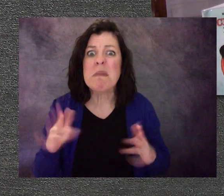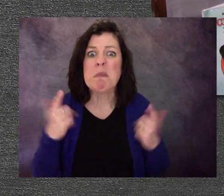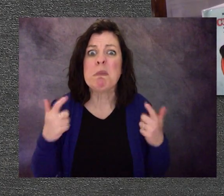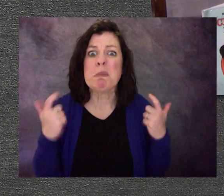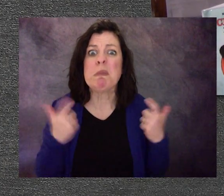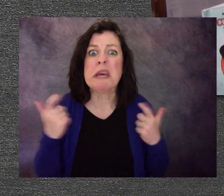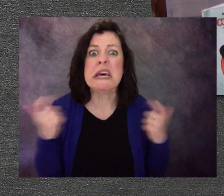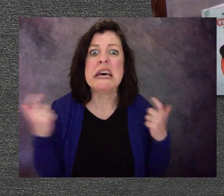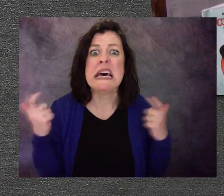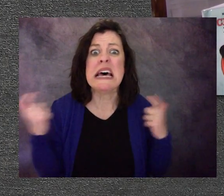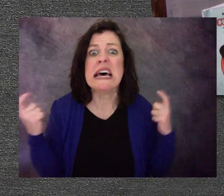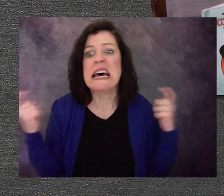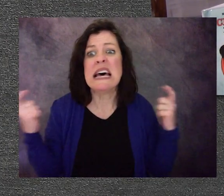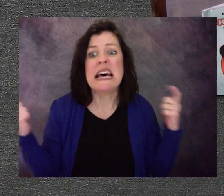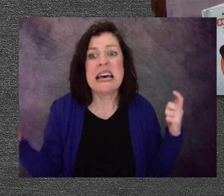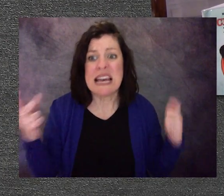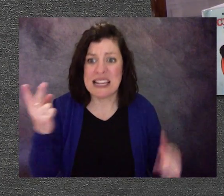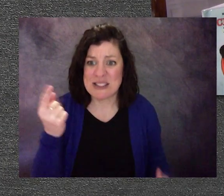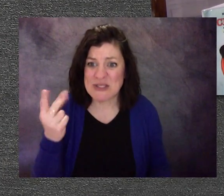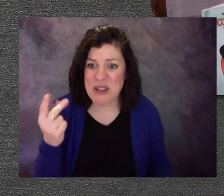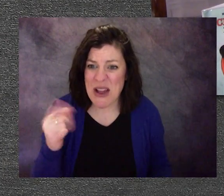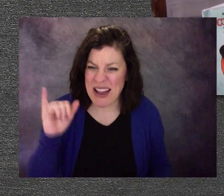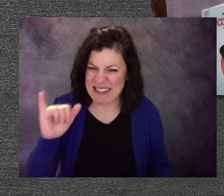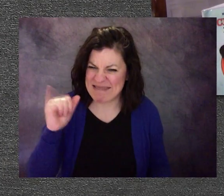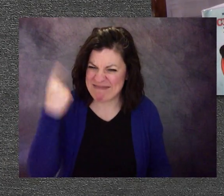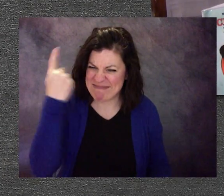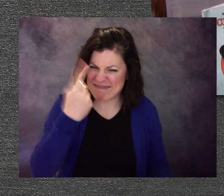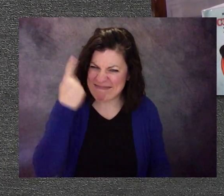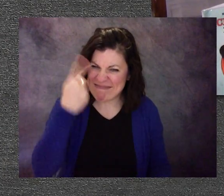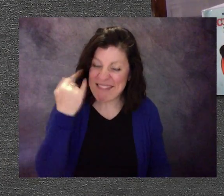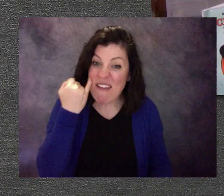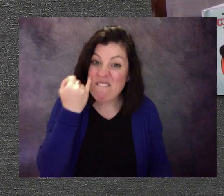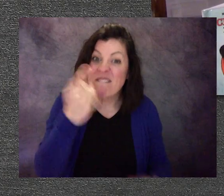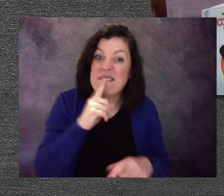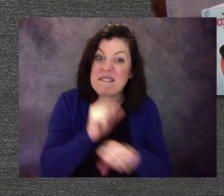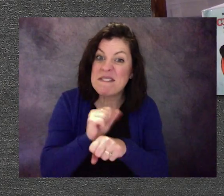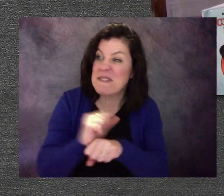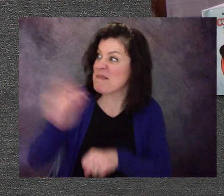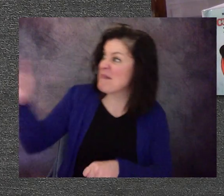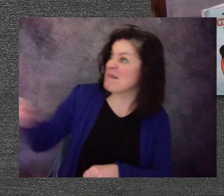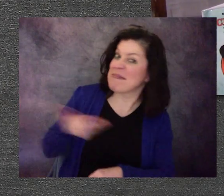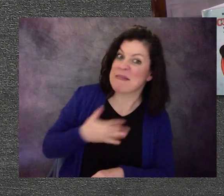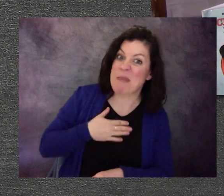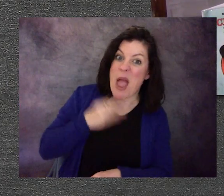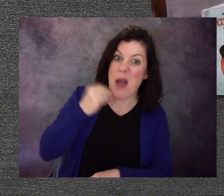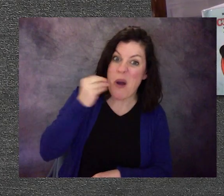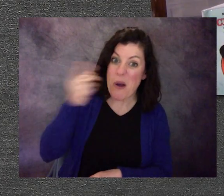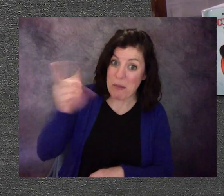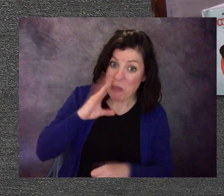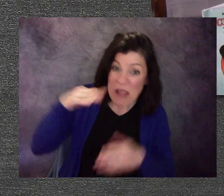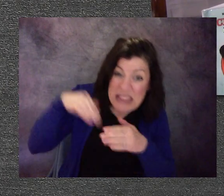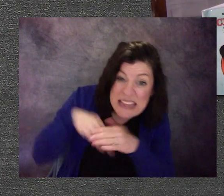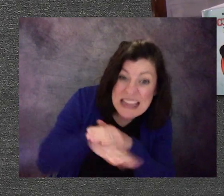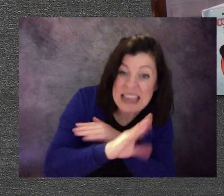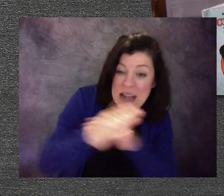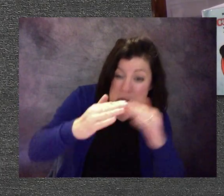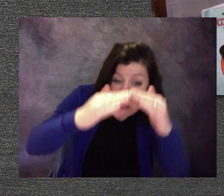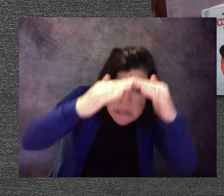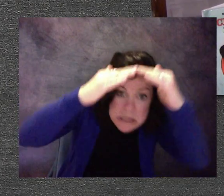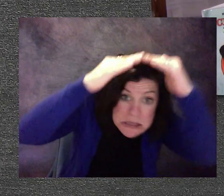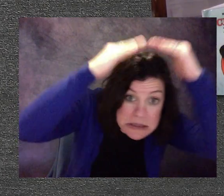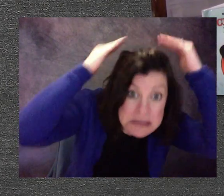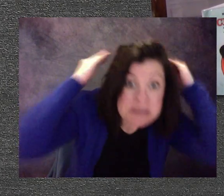would probably not fit inside your house. But look at all of these people. They are riding on top of